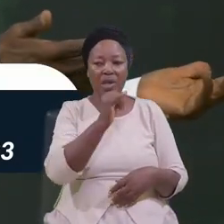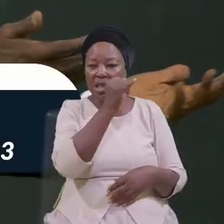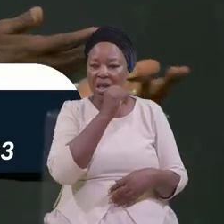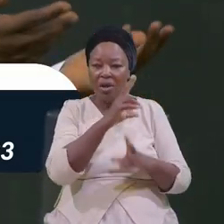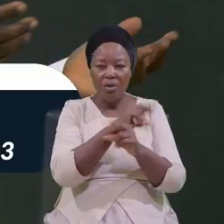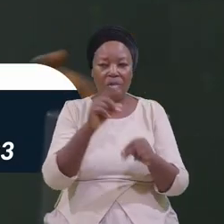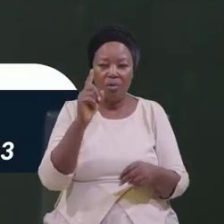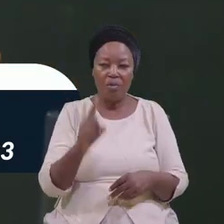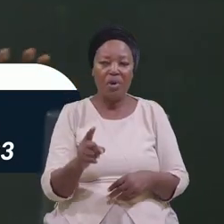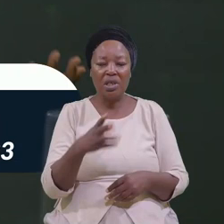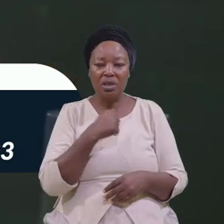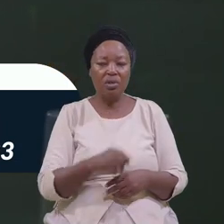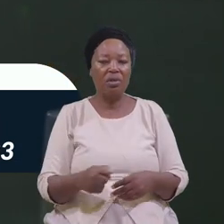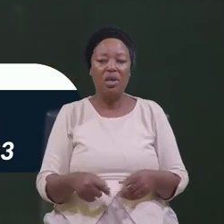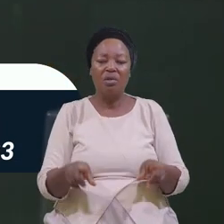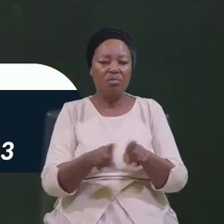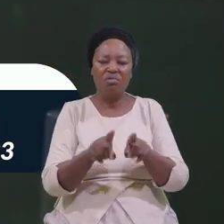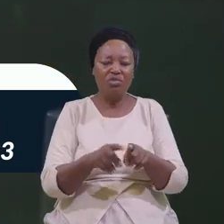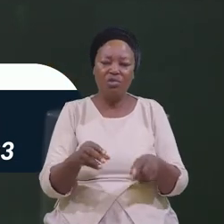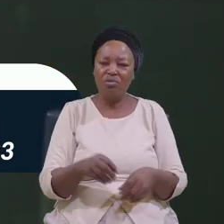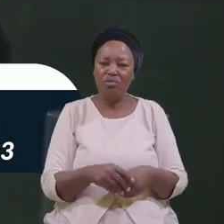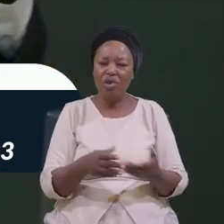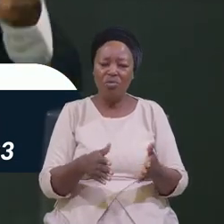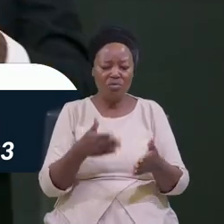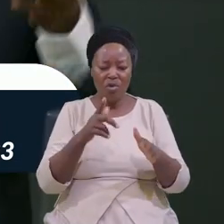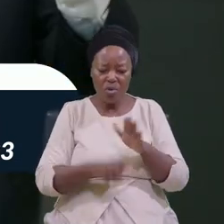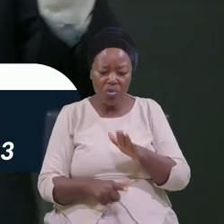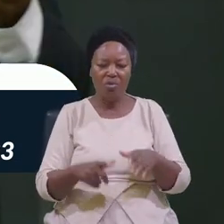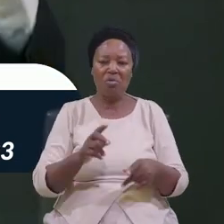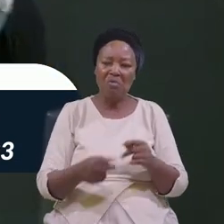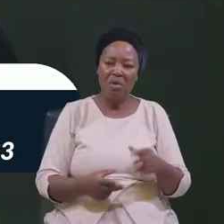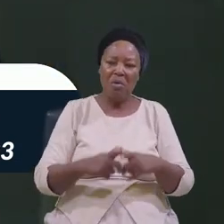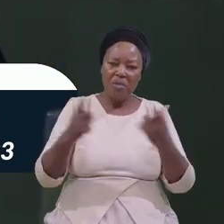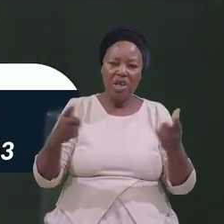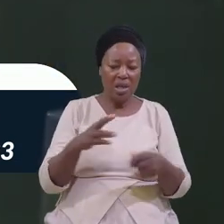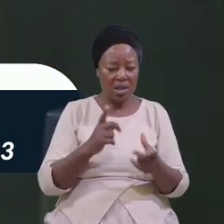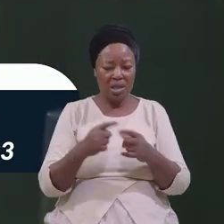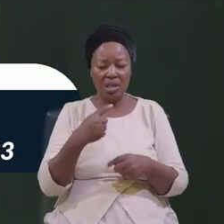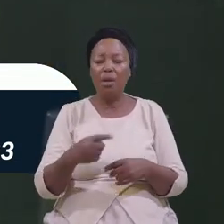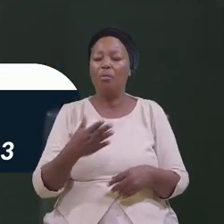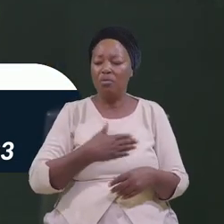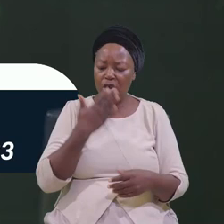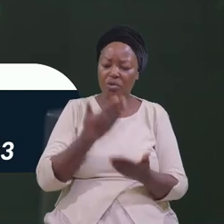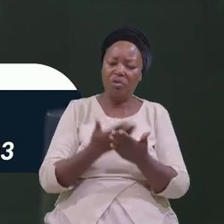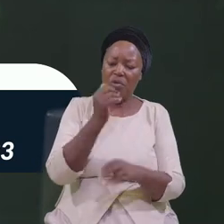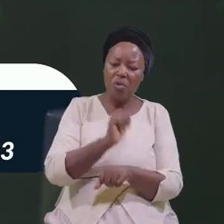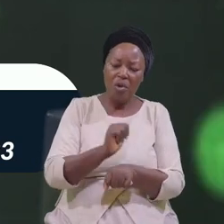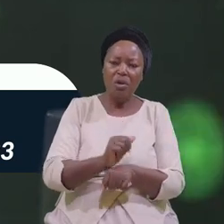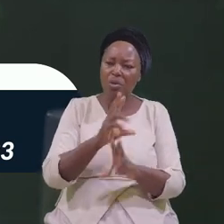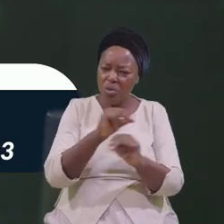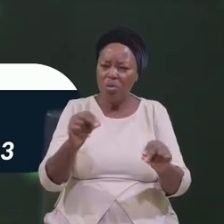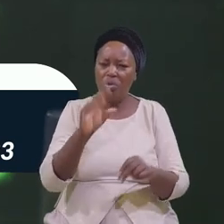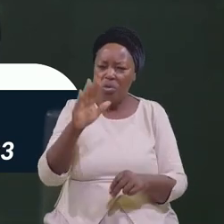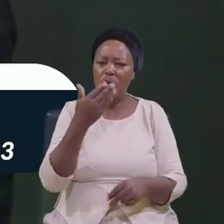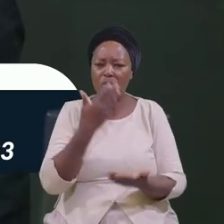that and nobody said, but my good works, your good works cannot save you. We do not have